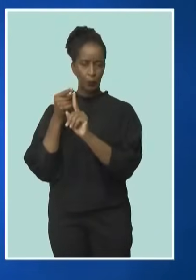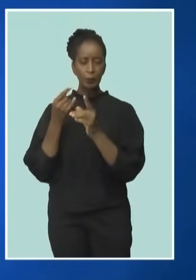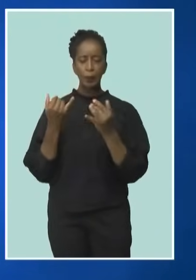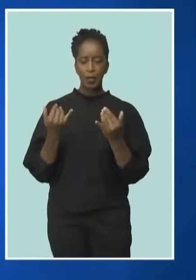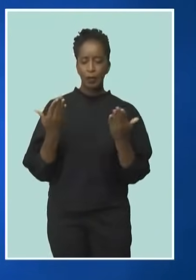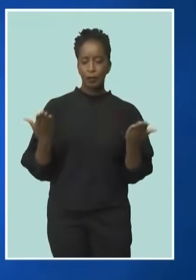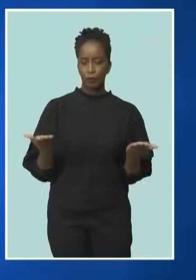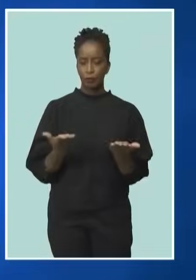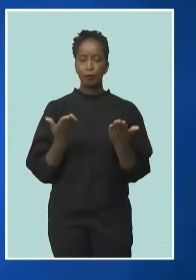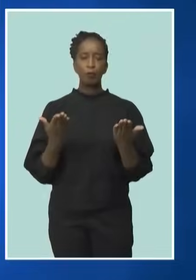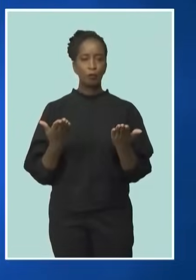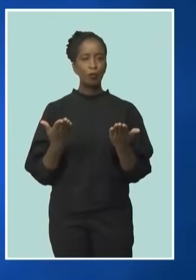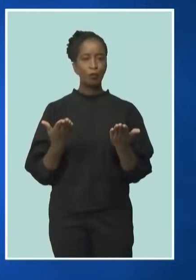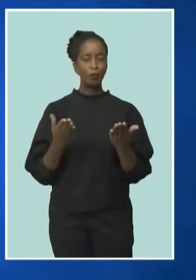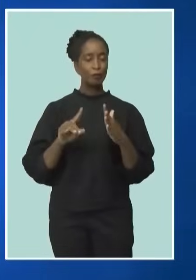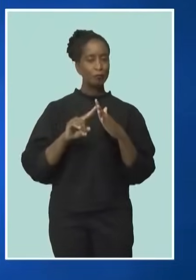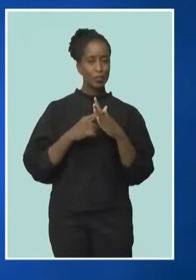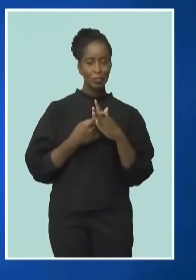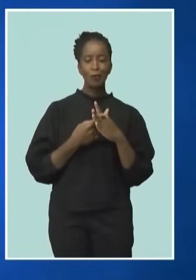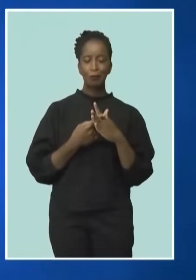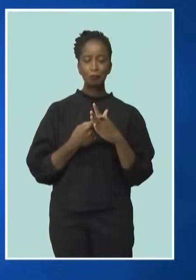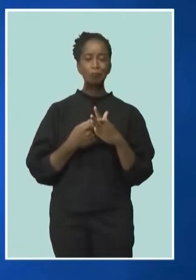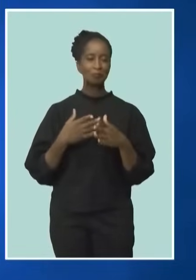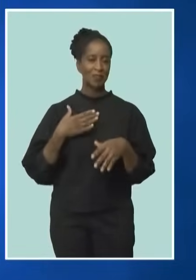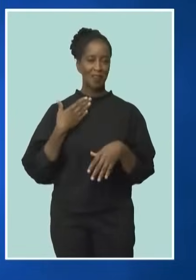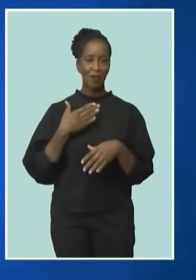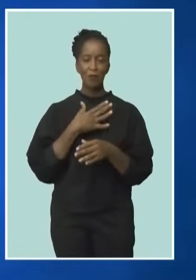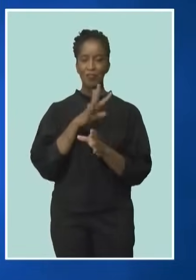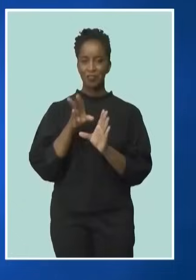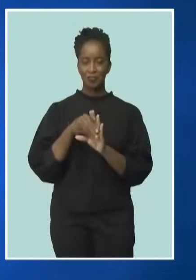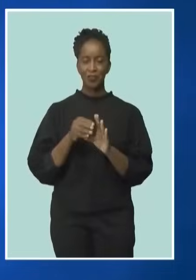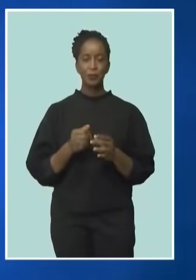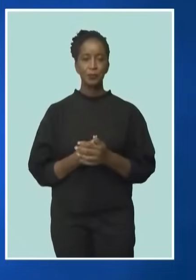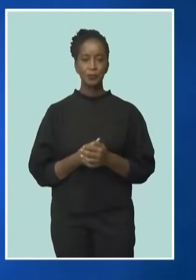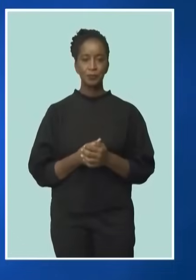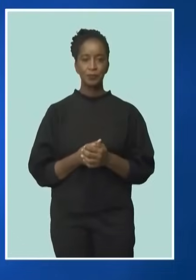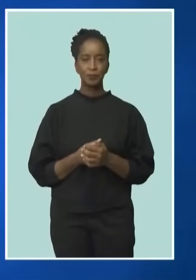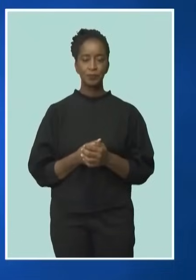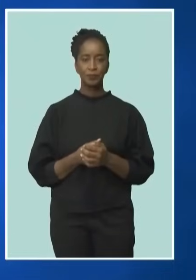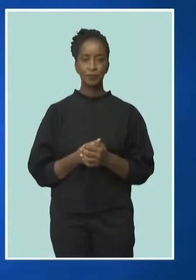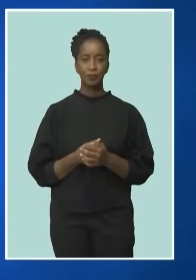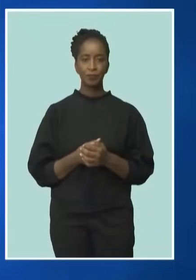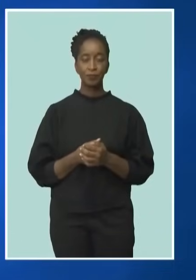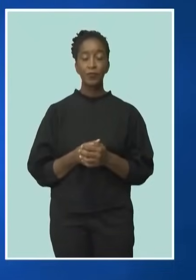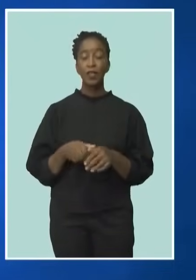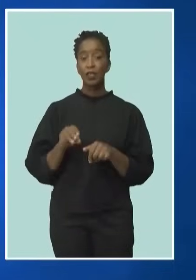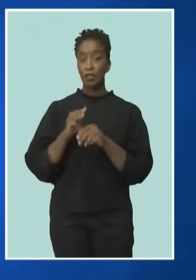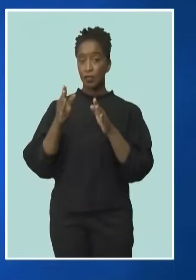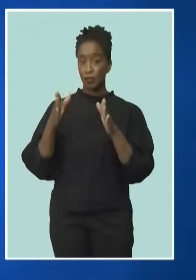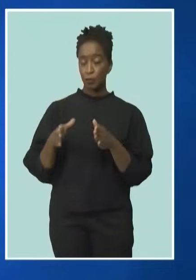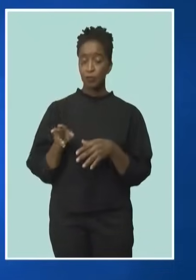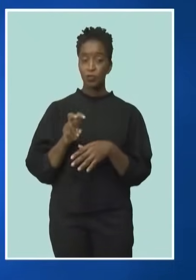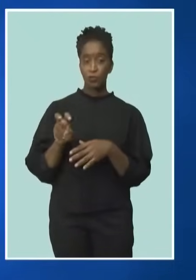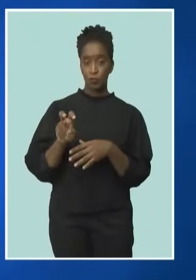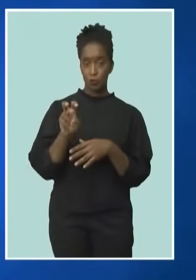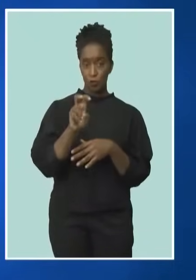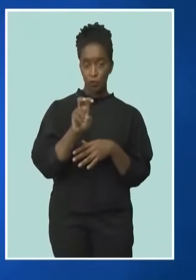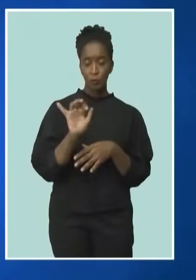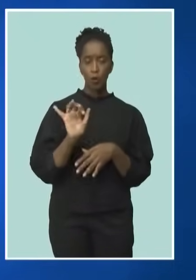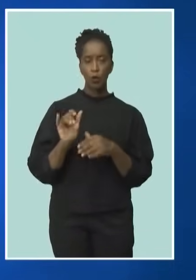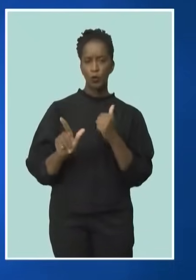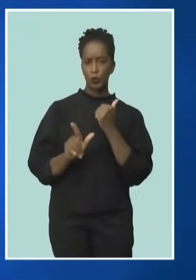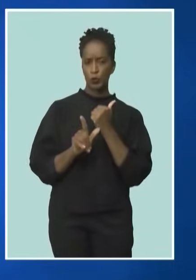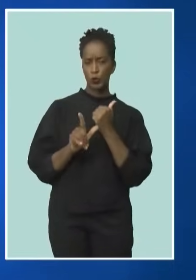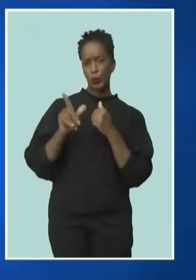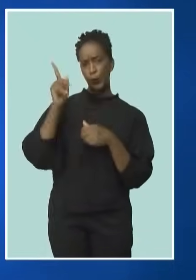particular Zippy taxi. Before taking a test drive, the Acting Prime Minister, who is also the Minister of Transport and Works, said